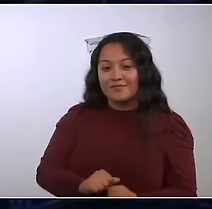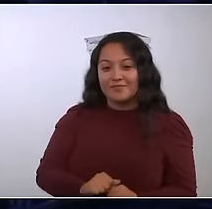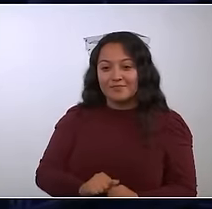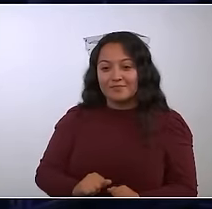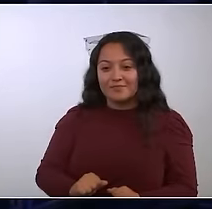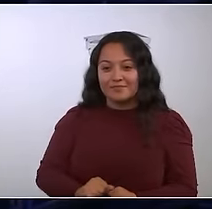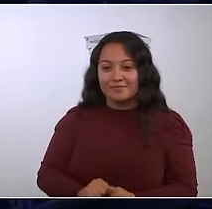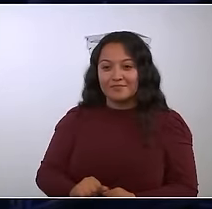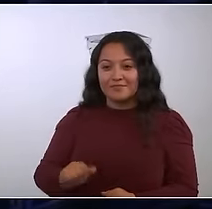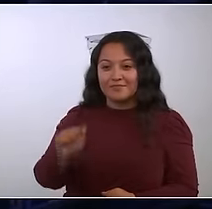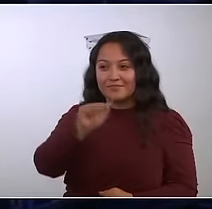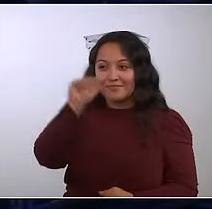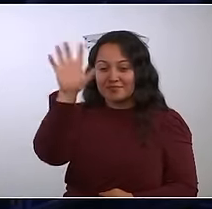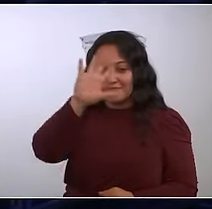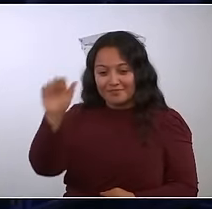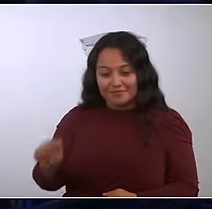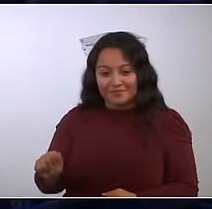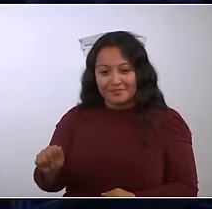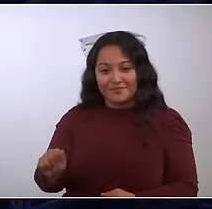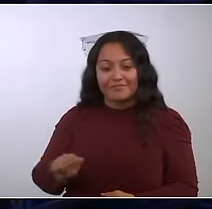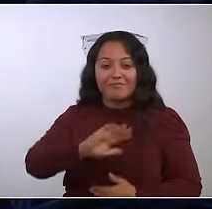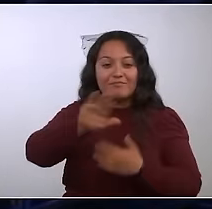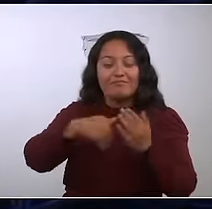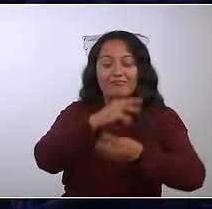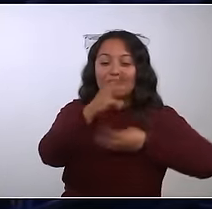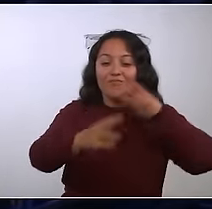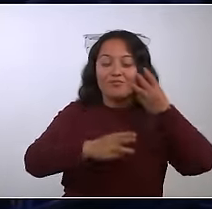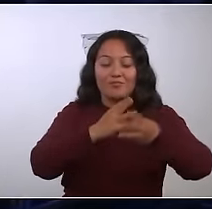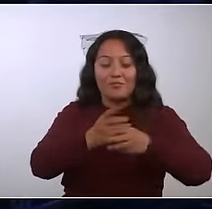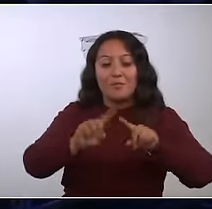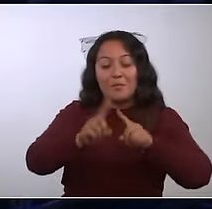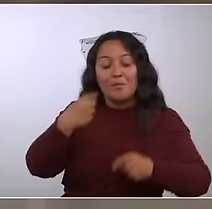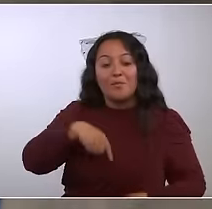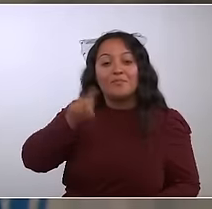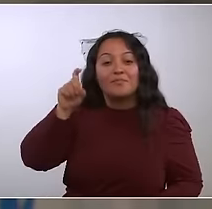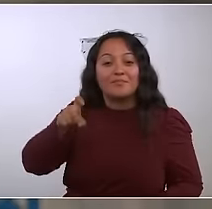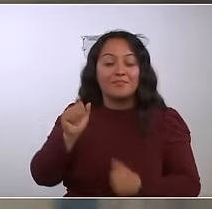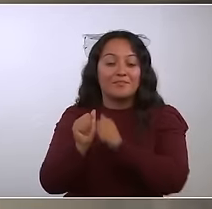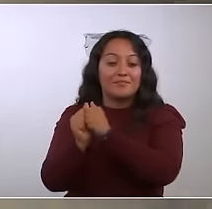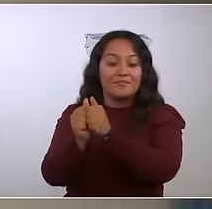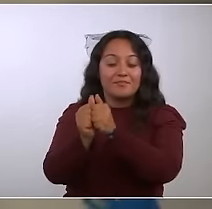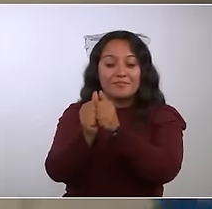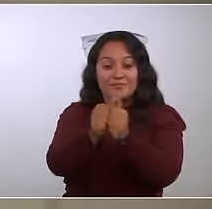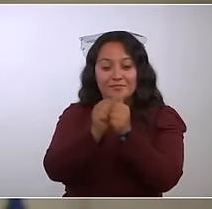to Pakistan. Pero los tenemos que unir. But we have to unite.